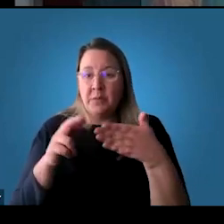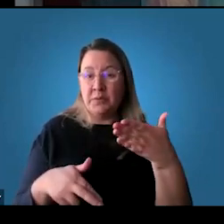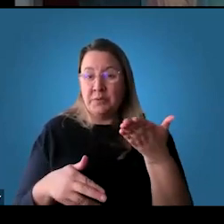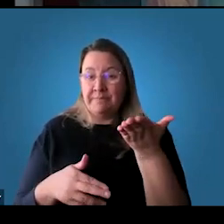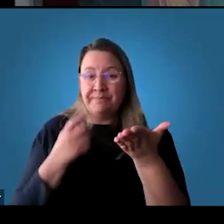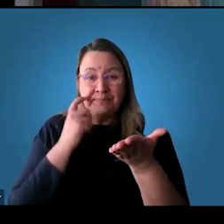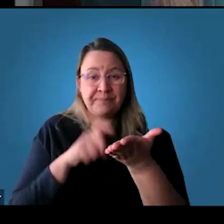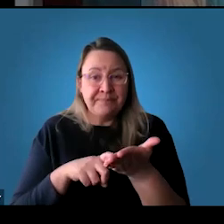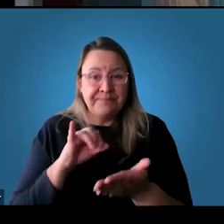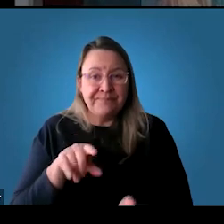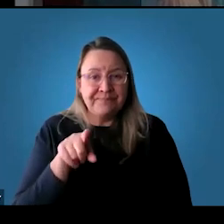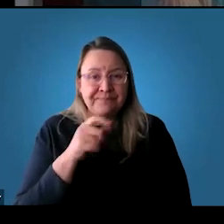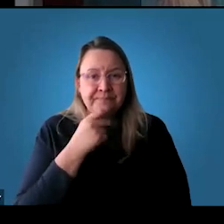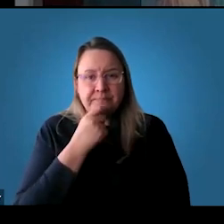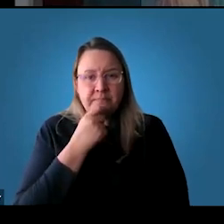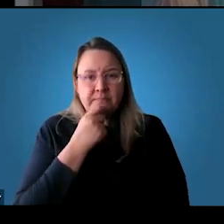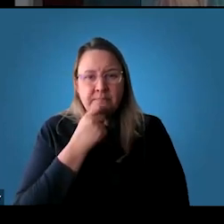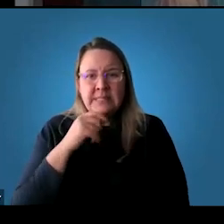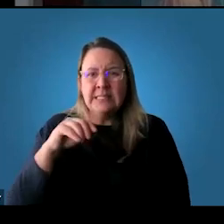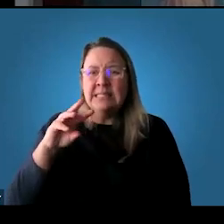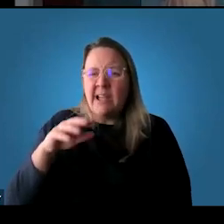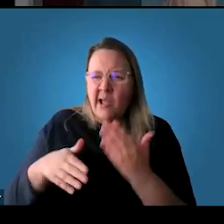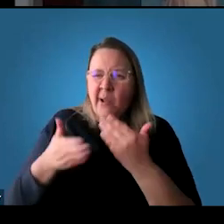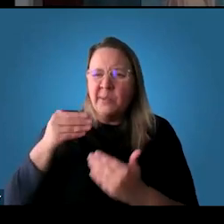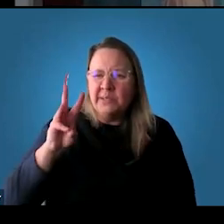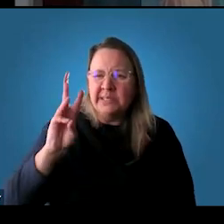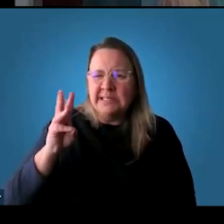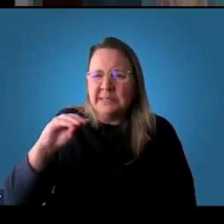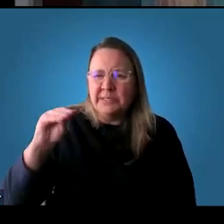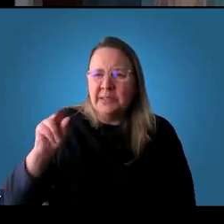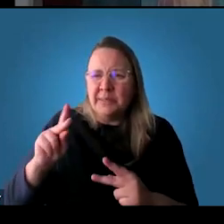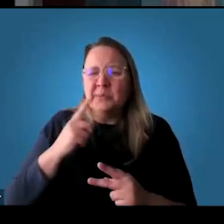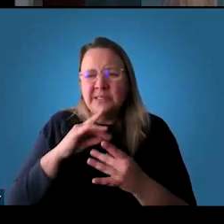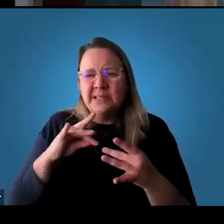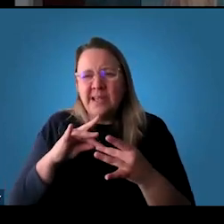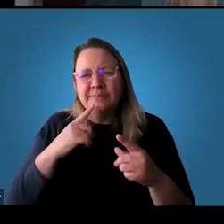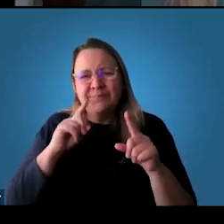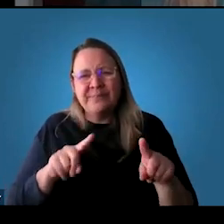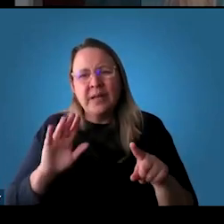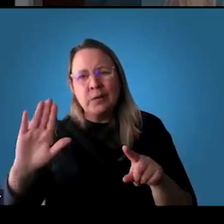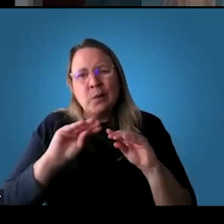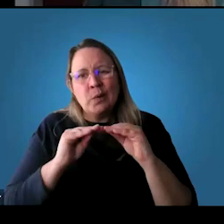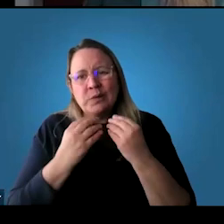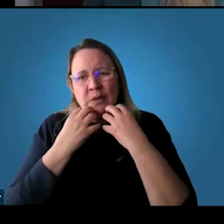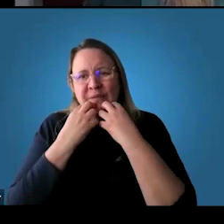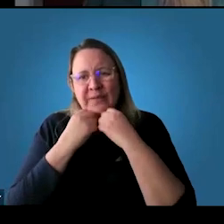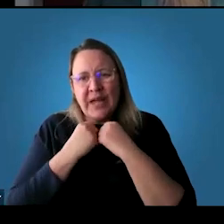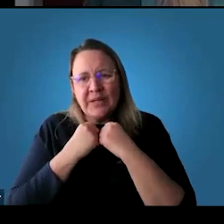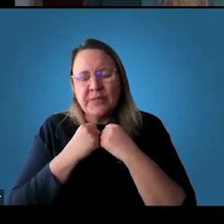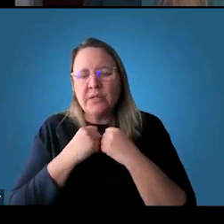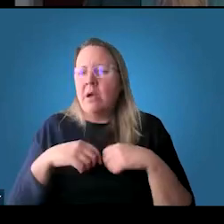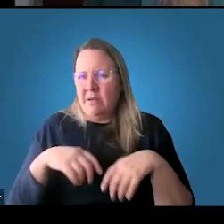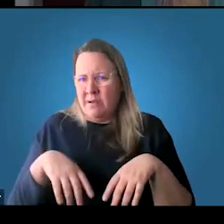see that um, almost 60% of folks are saying that your organization's values are